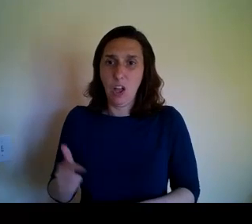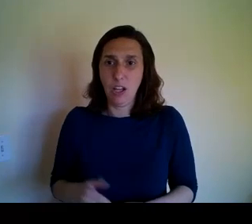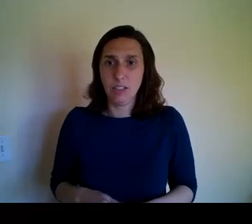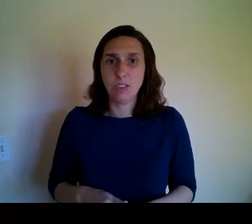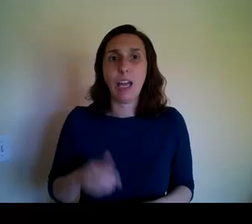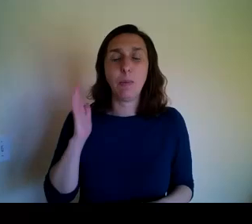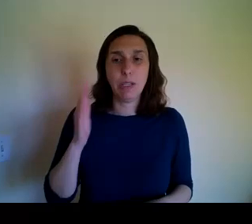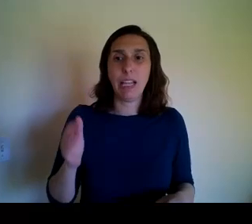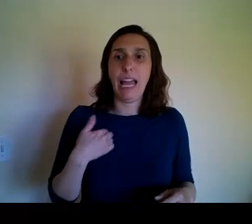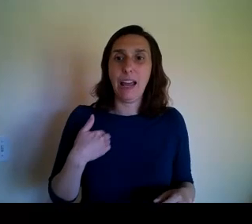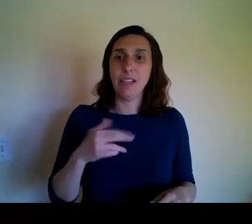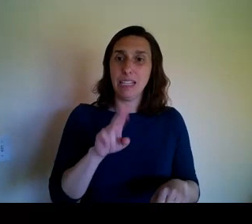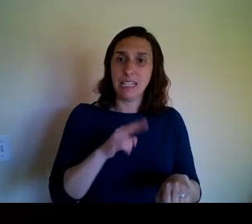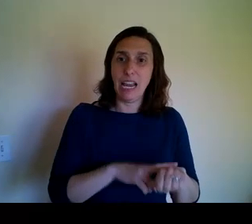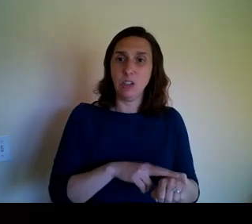side.